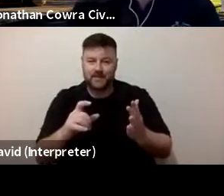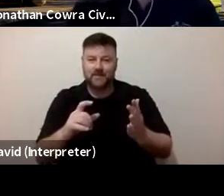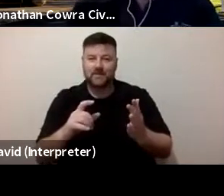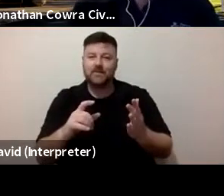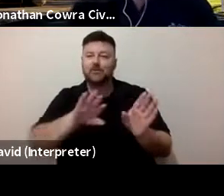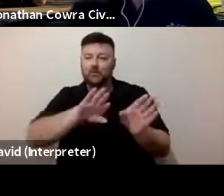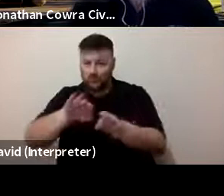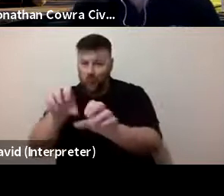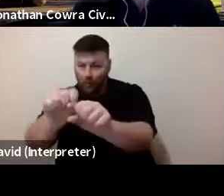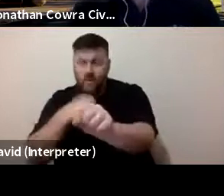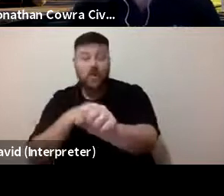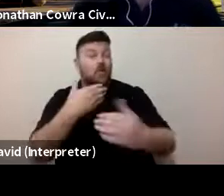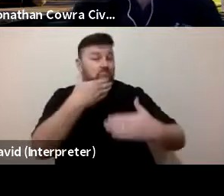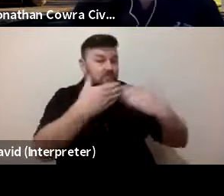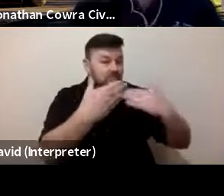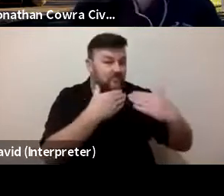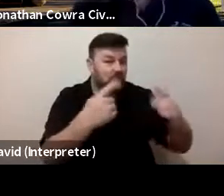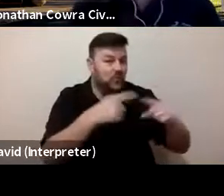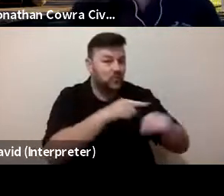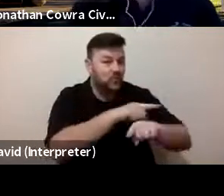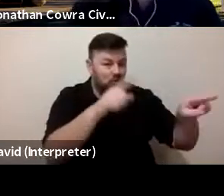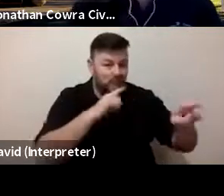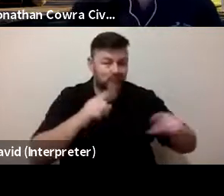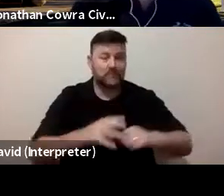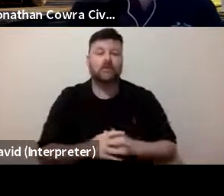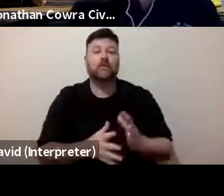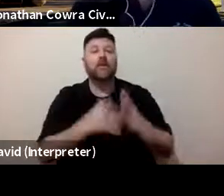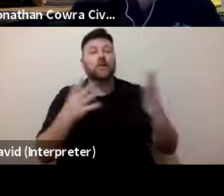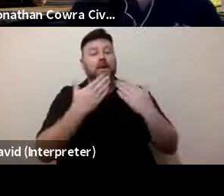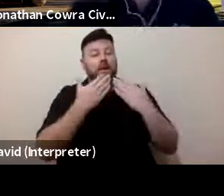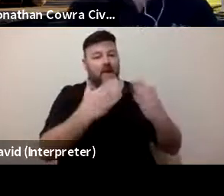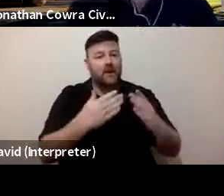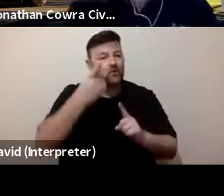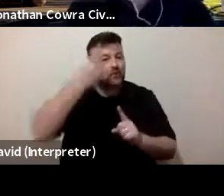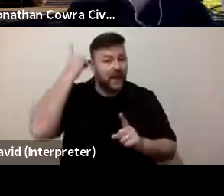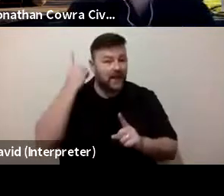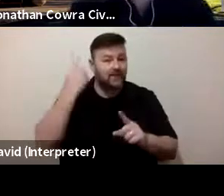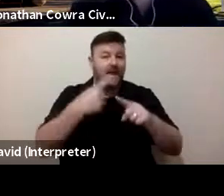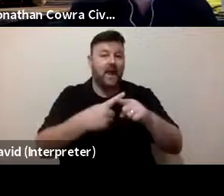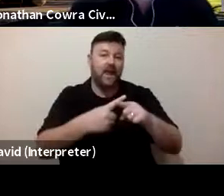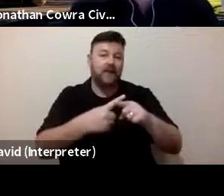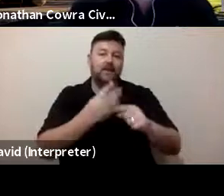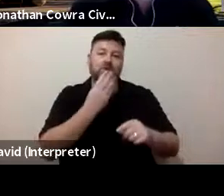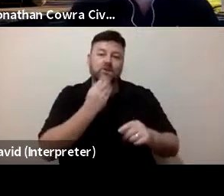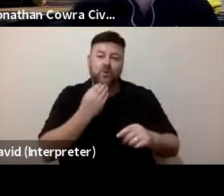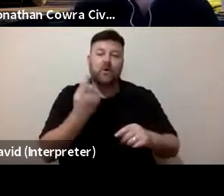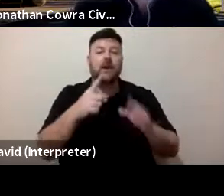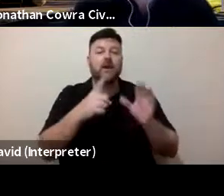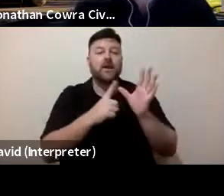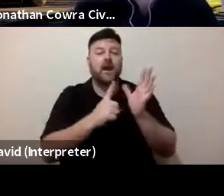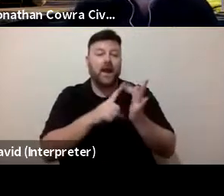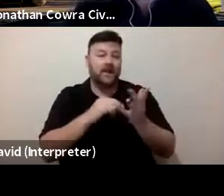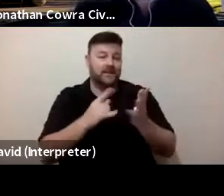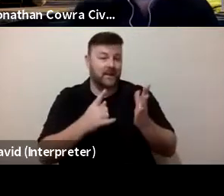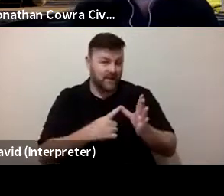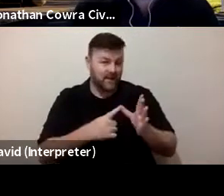for the session, for the series. I would like to thank David, Chavoy and Alyssa for your interpreting of the sessions. Thank